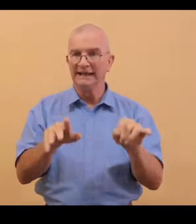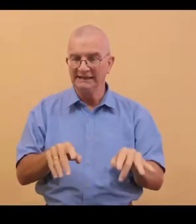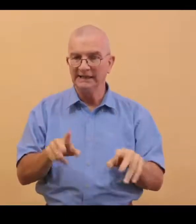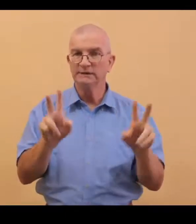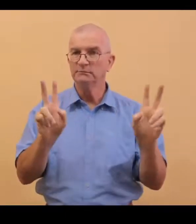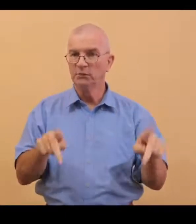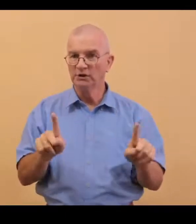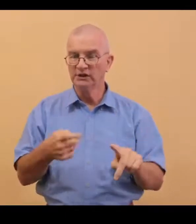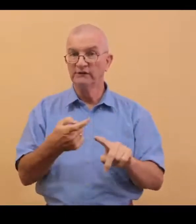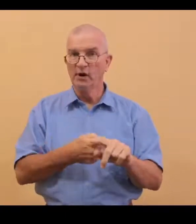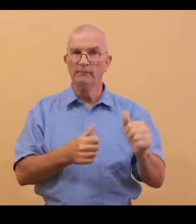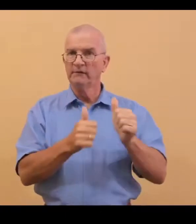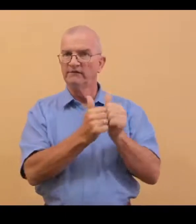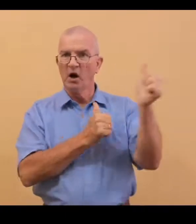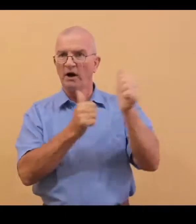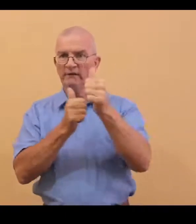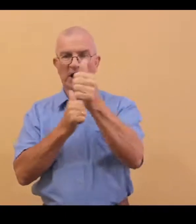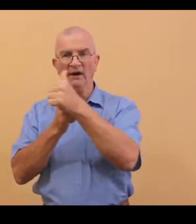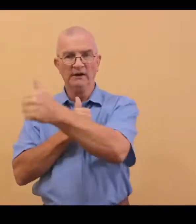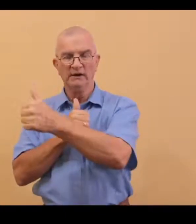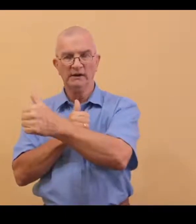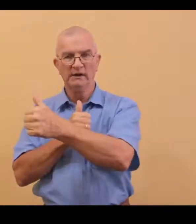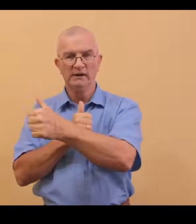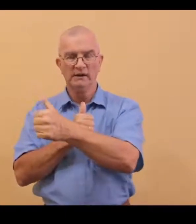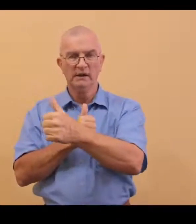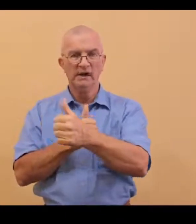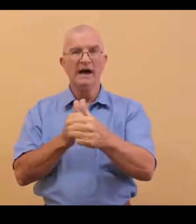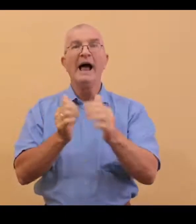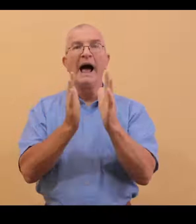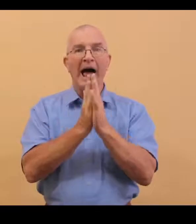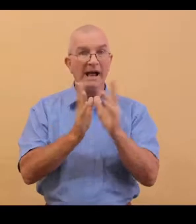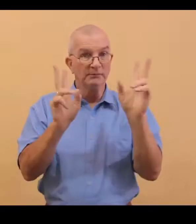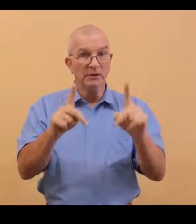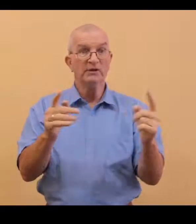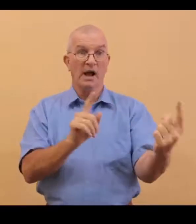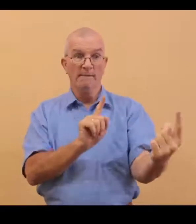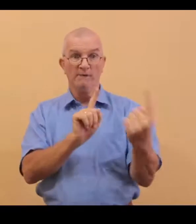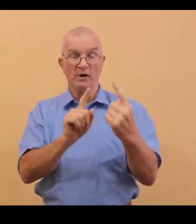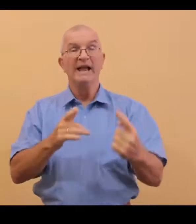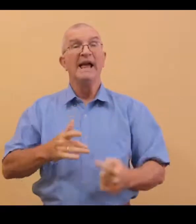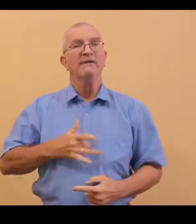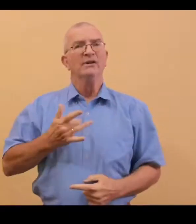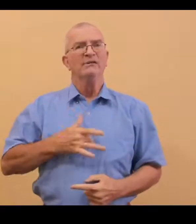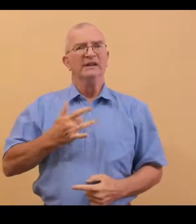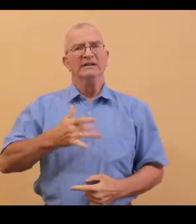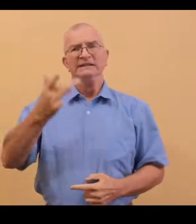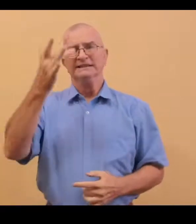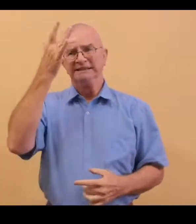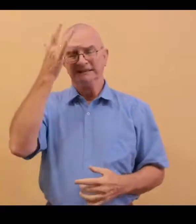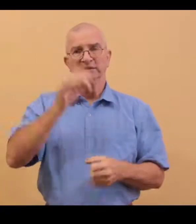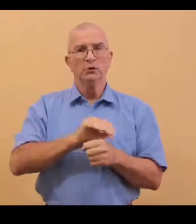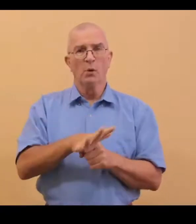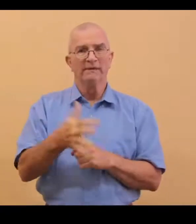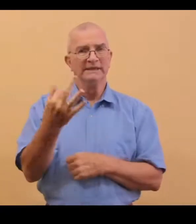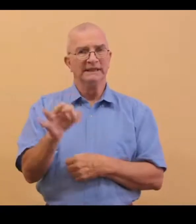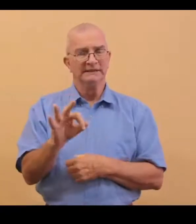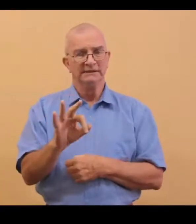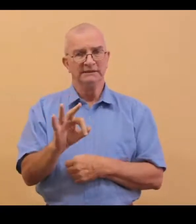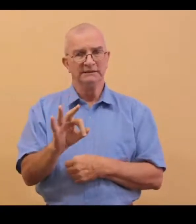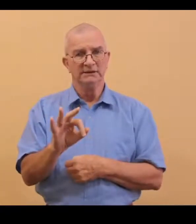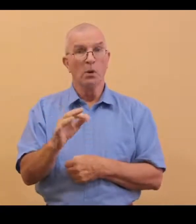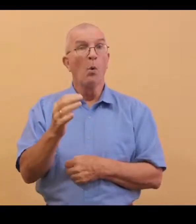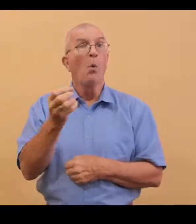endemic regions and ask that persons continue to come forward if you are experiencing symptoms or if you have